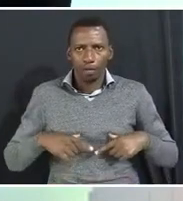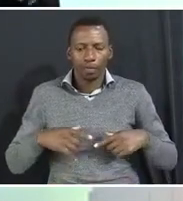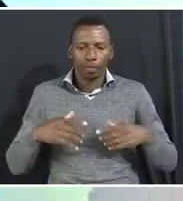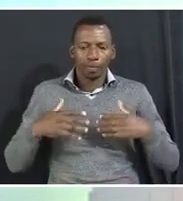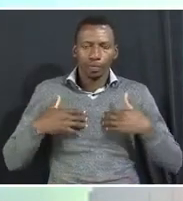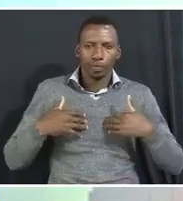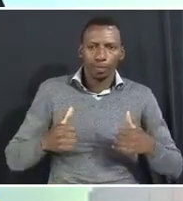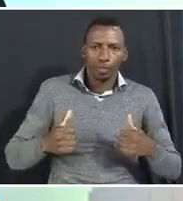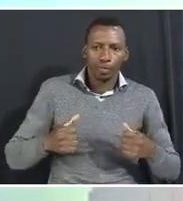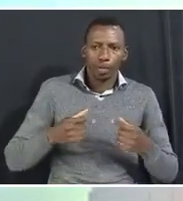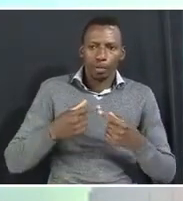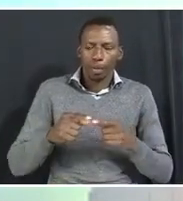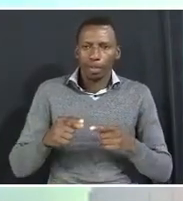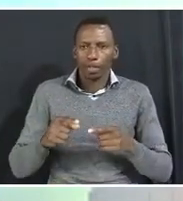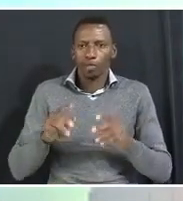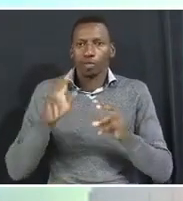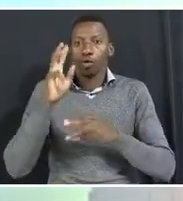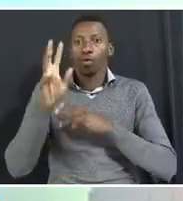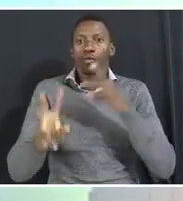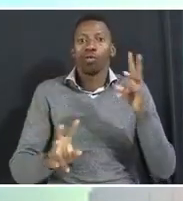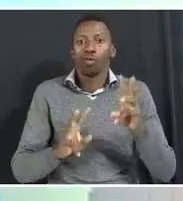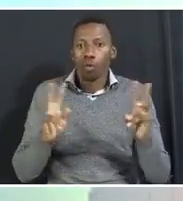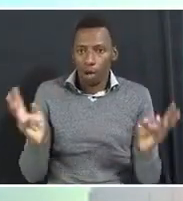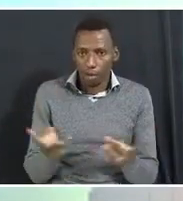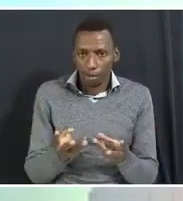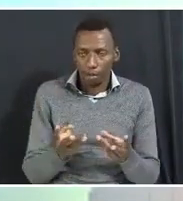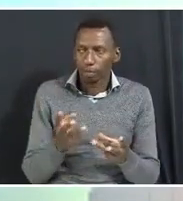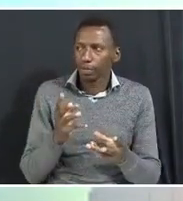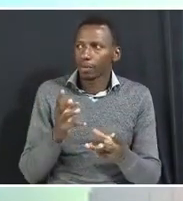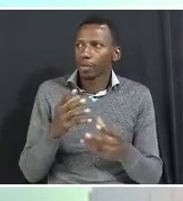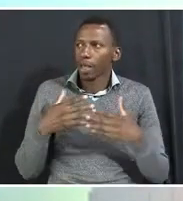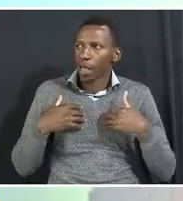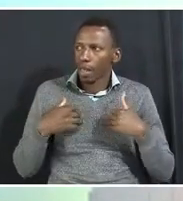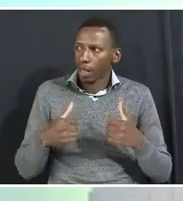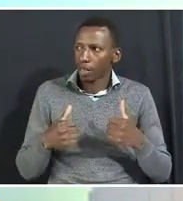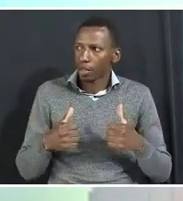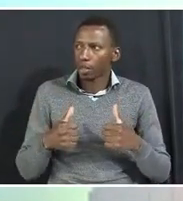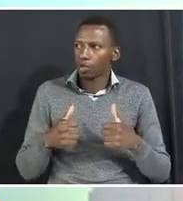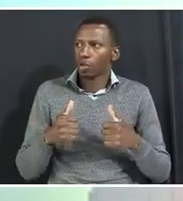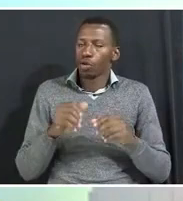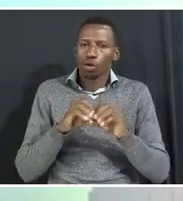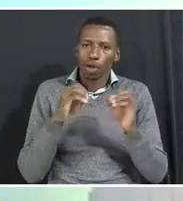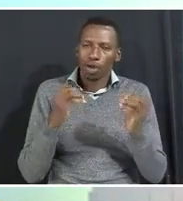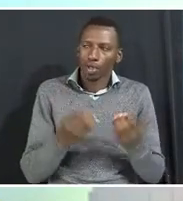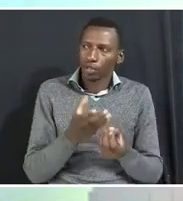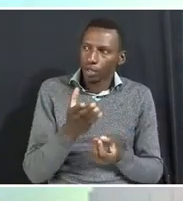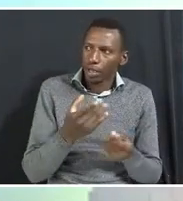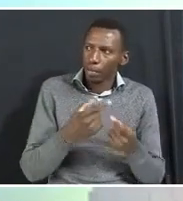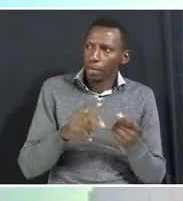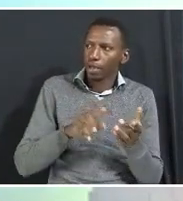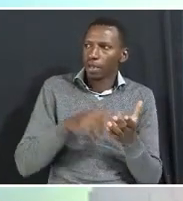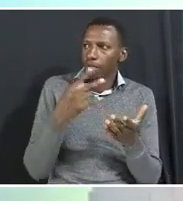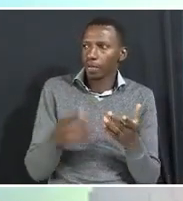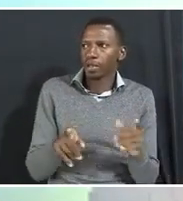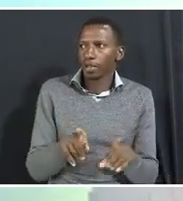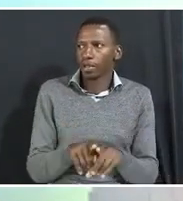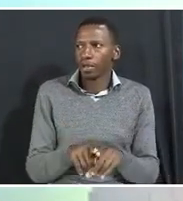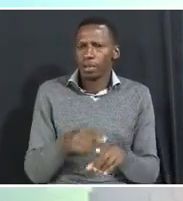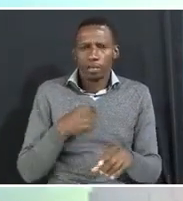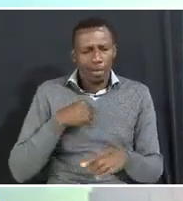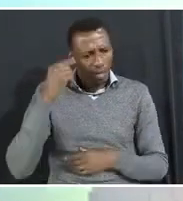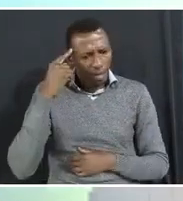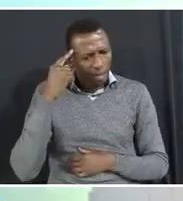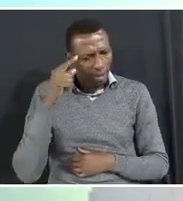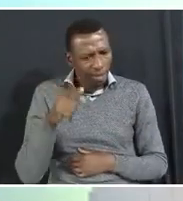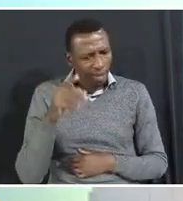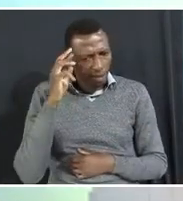Health Organization, but still we are failing. I tend to think that could be, this is why Jesus says, in that time,